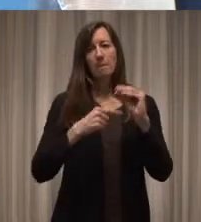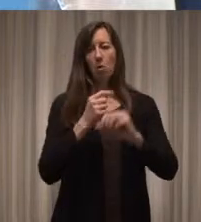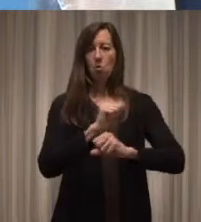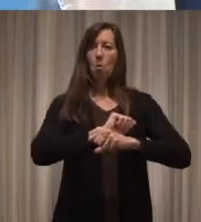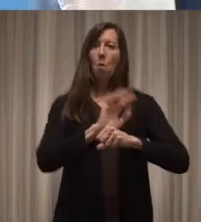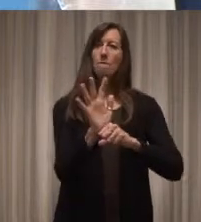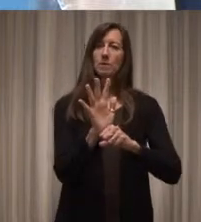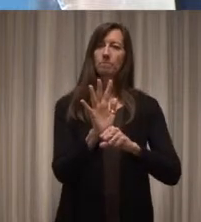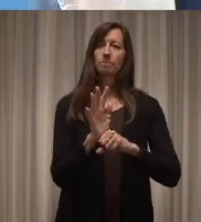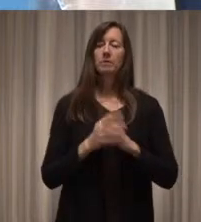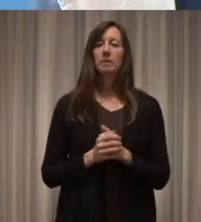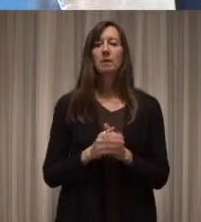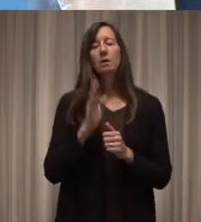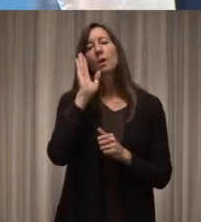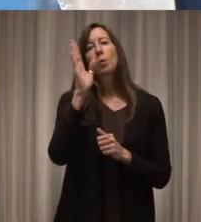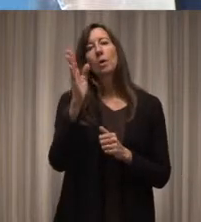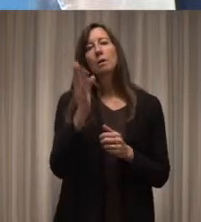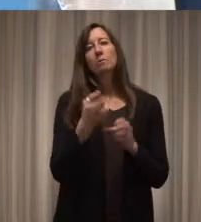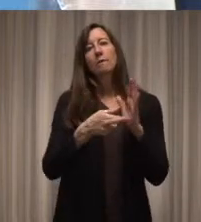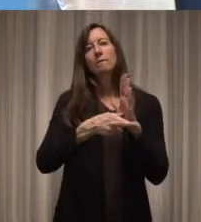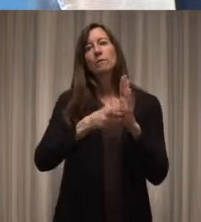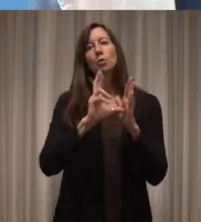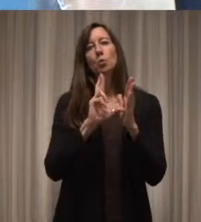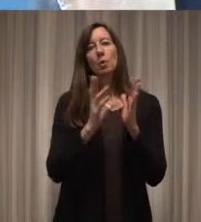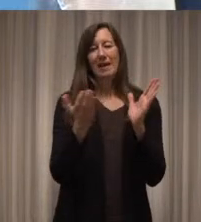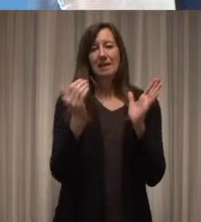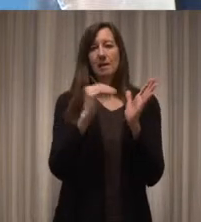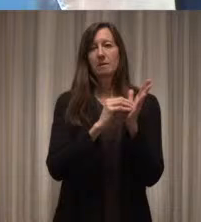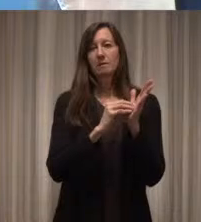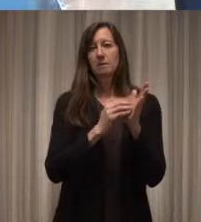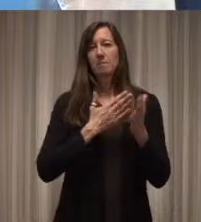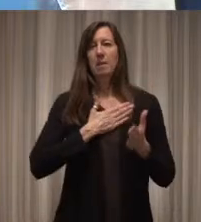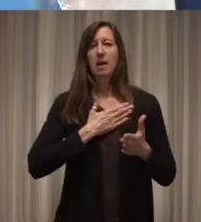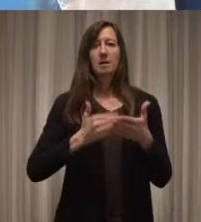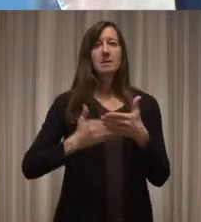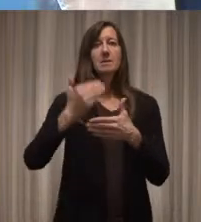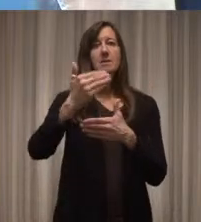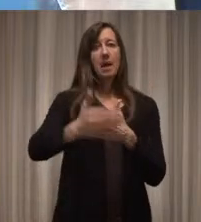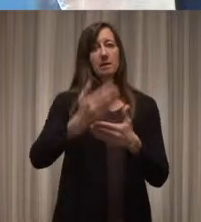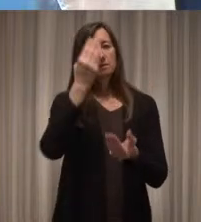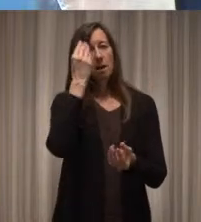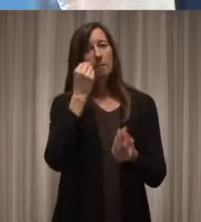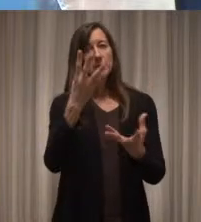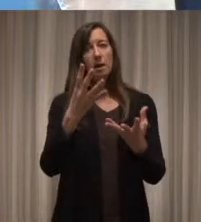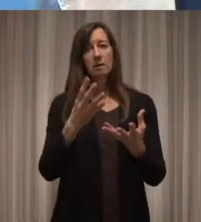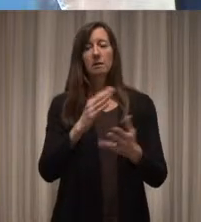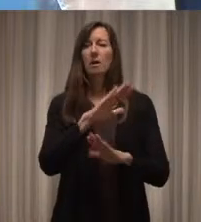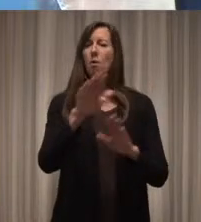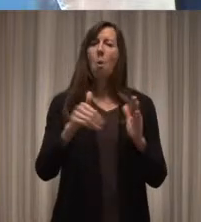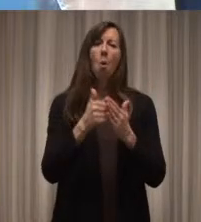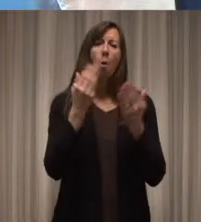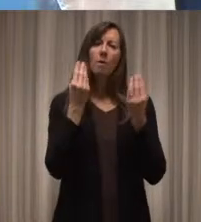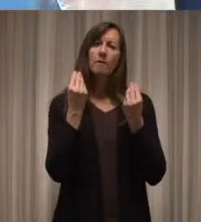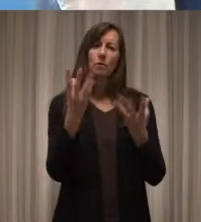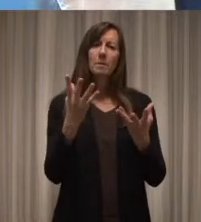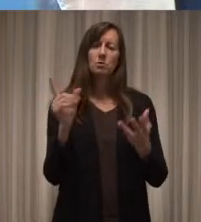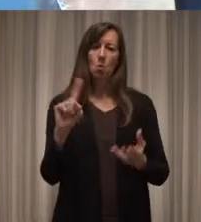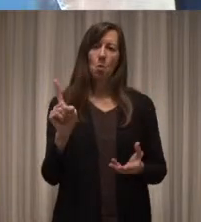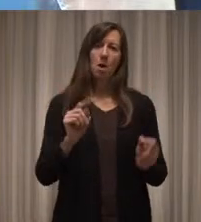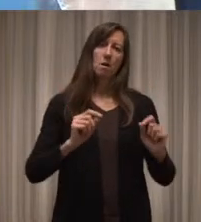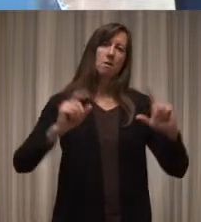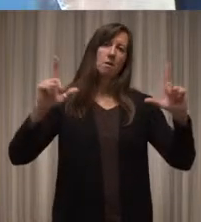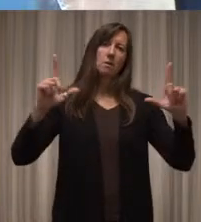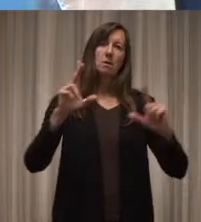my next update, and once again, all this information will be available on our Ulster County